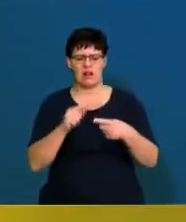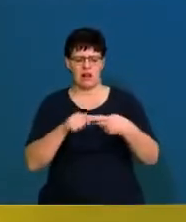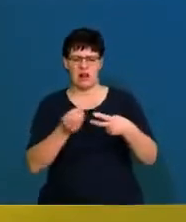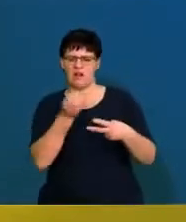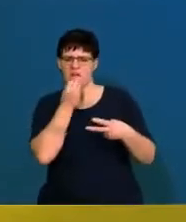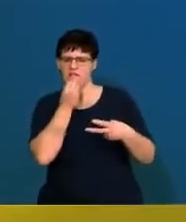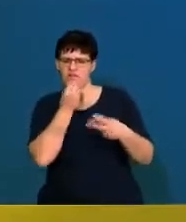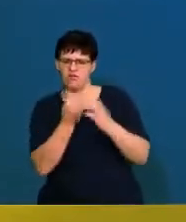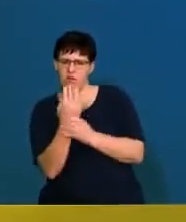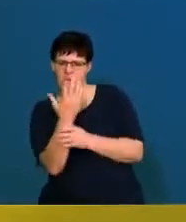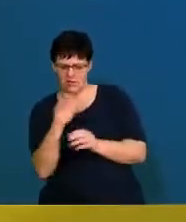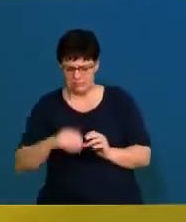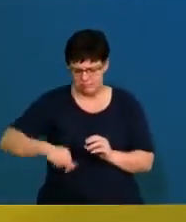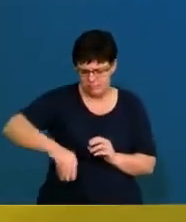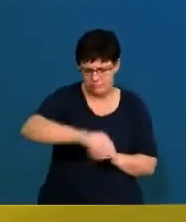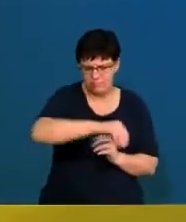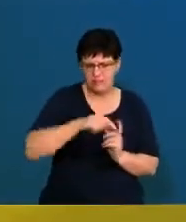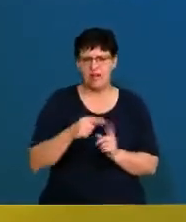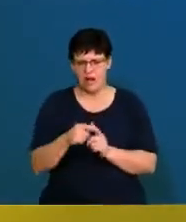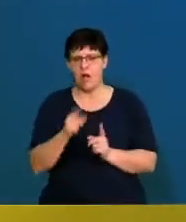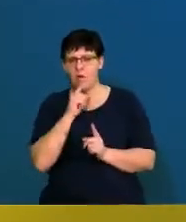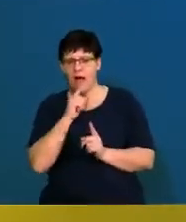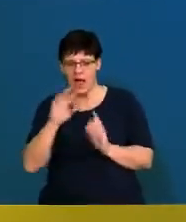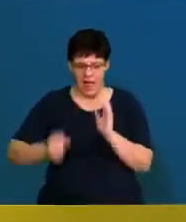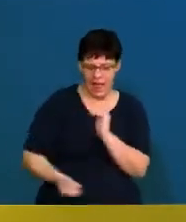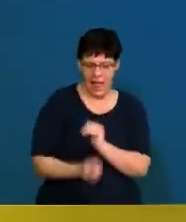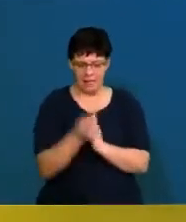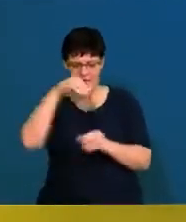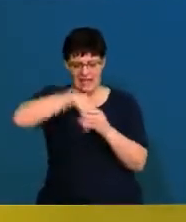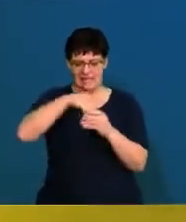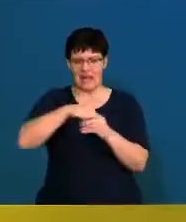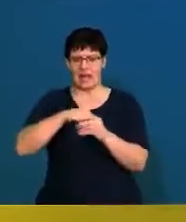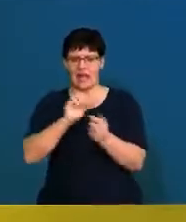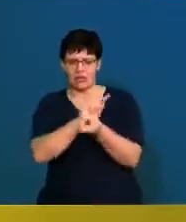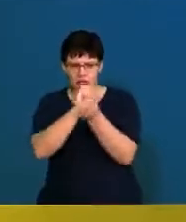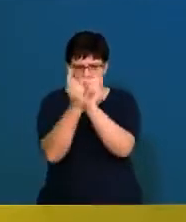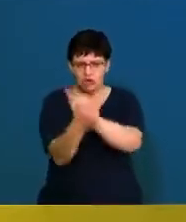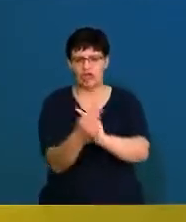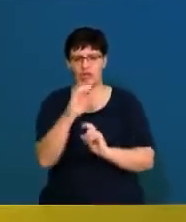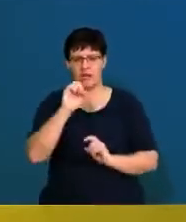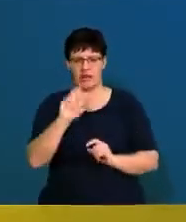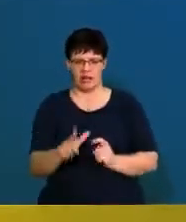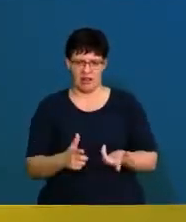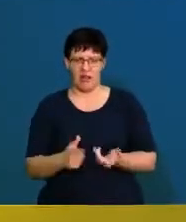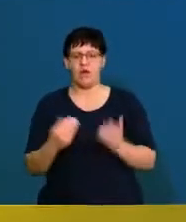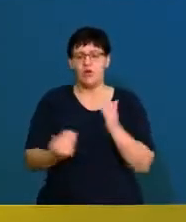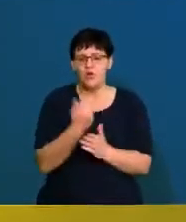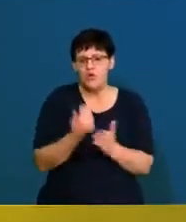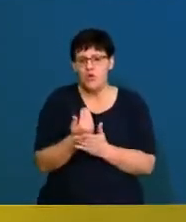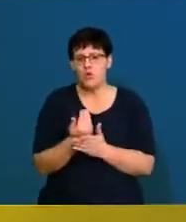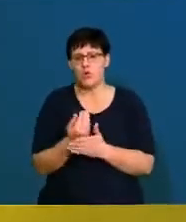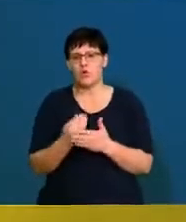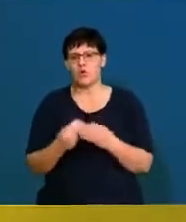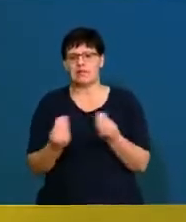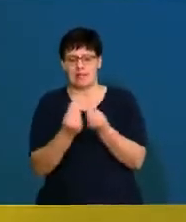there's quite a lot that goes on in terms of the reactions. So chemical change involves formation of new substances, and there's no